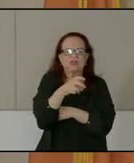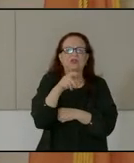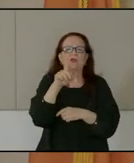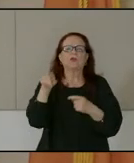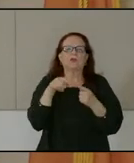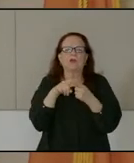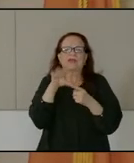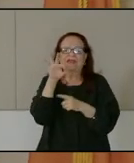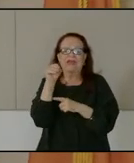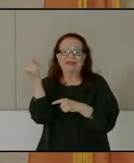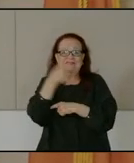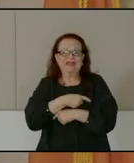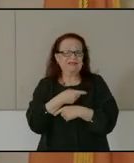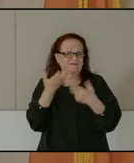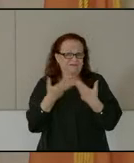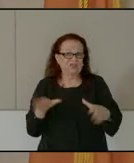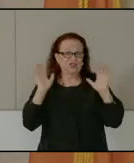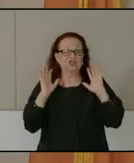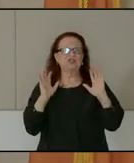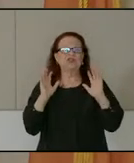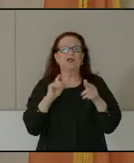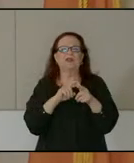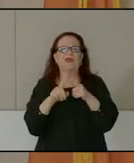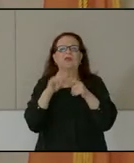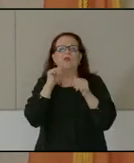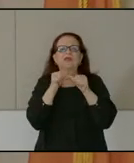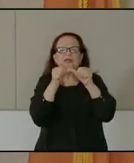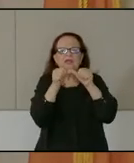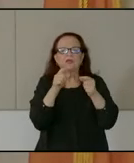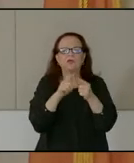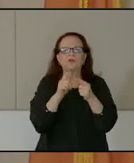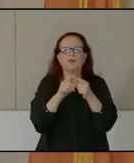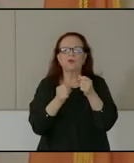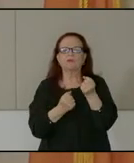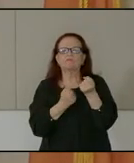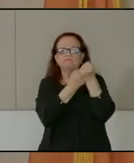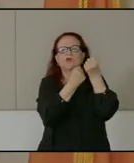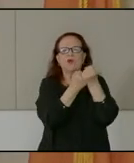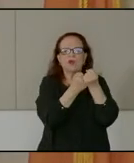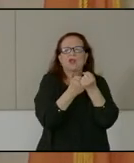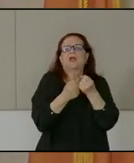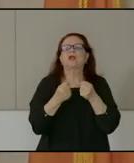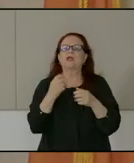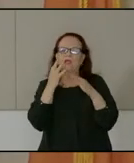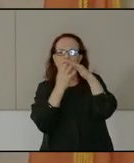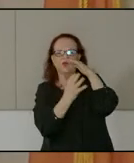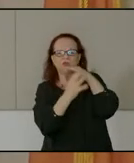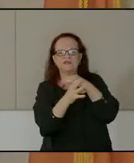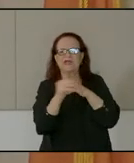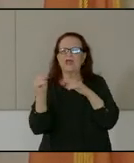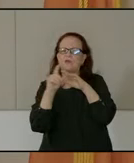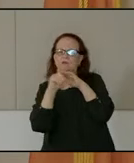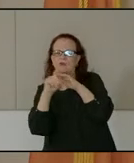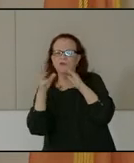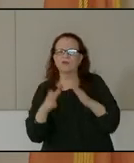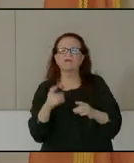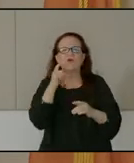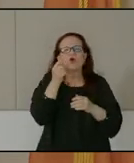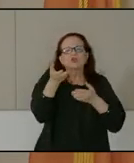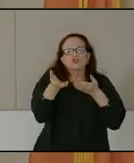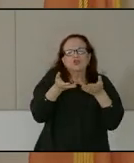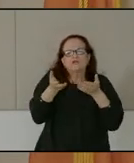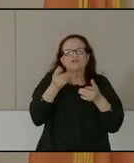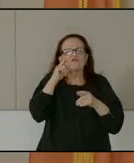days end by continuing to assist immigrants and refugees with services such as case management